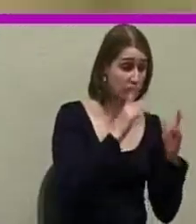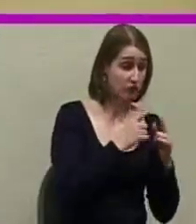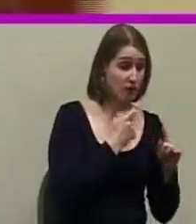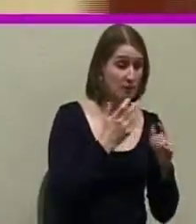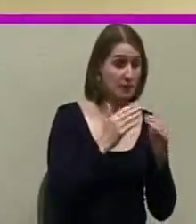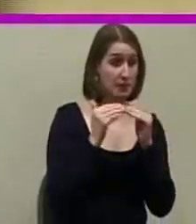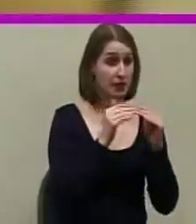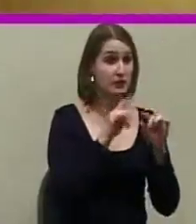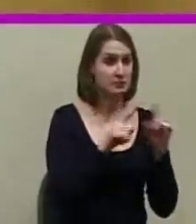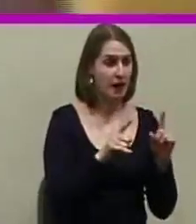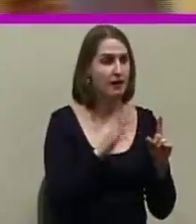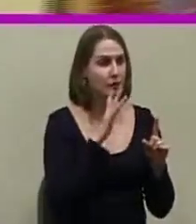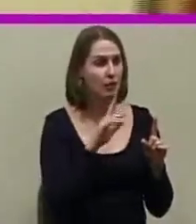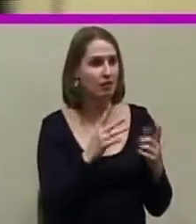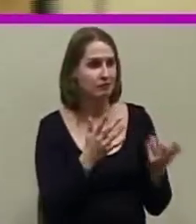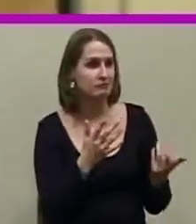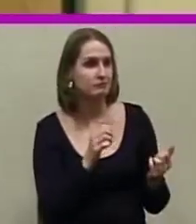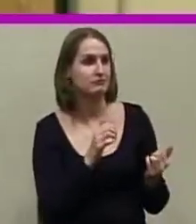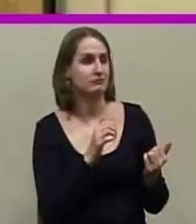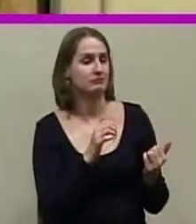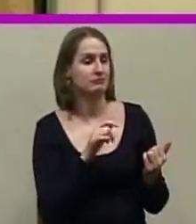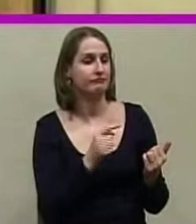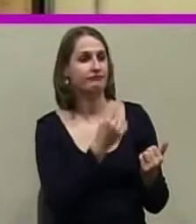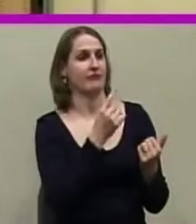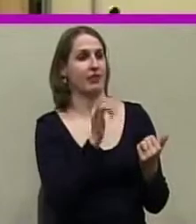Create a lesson for the class where you model the